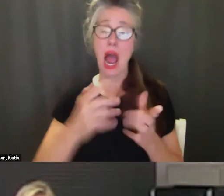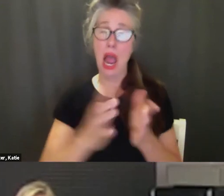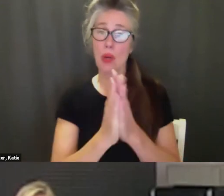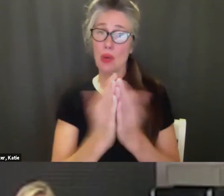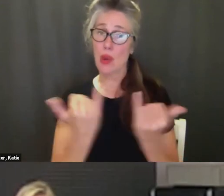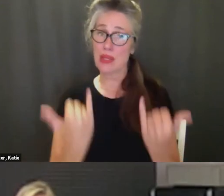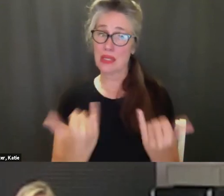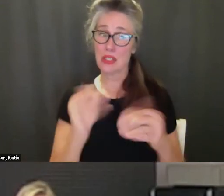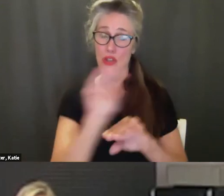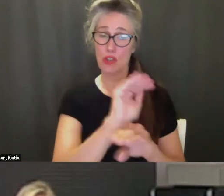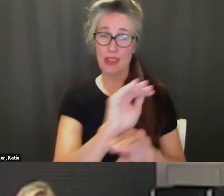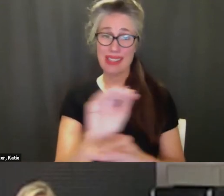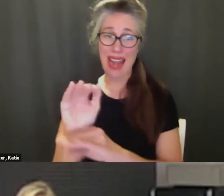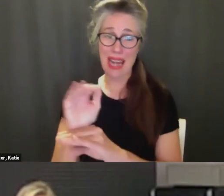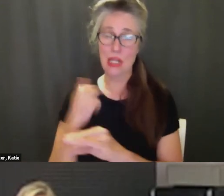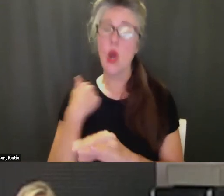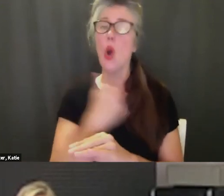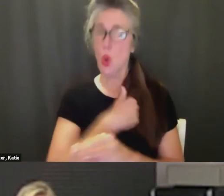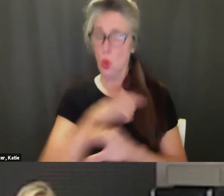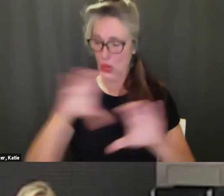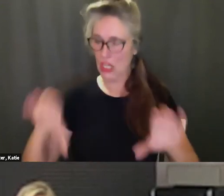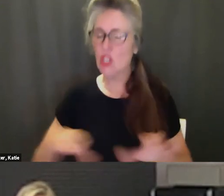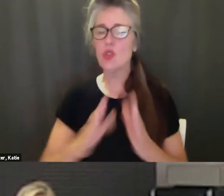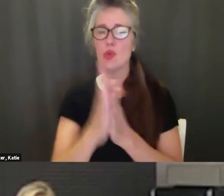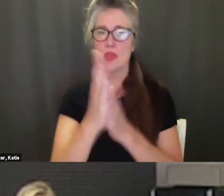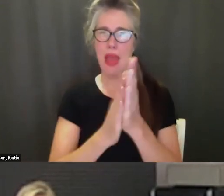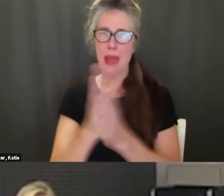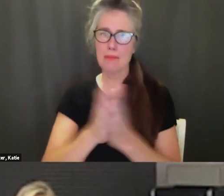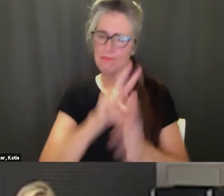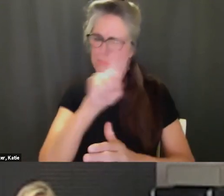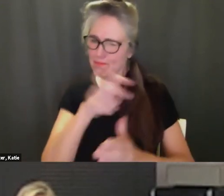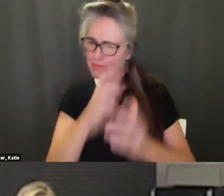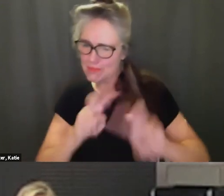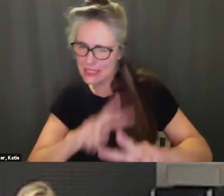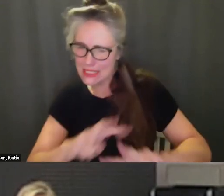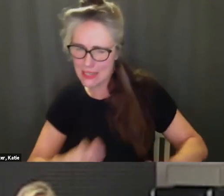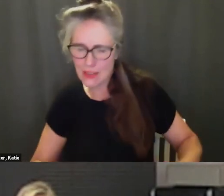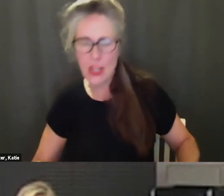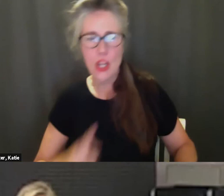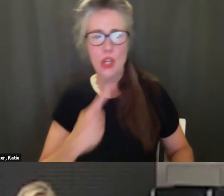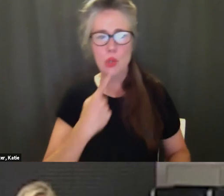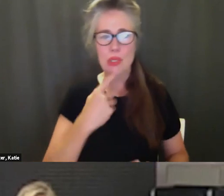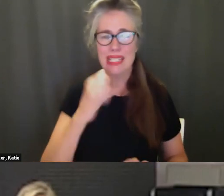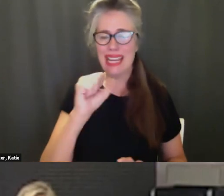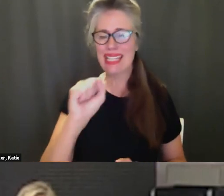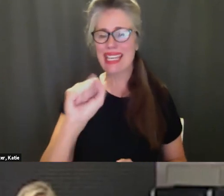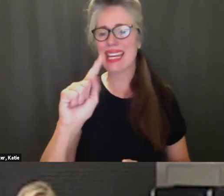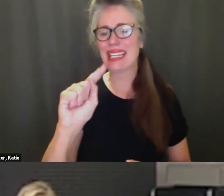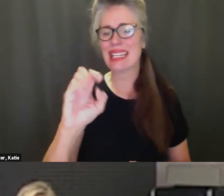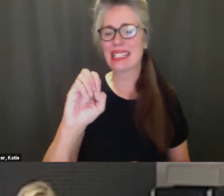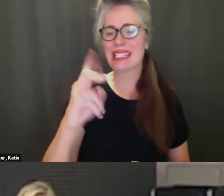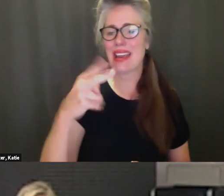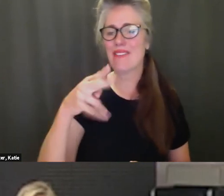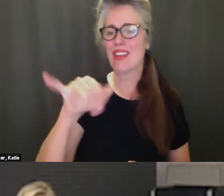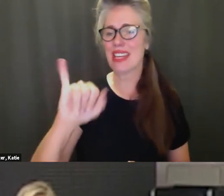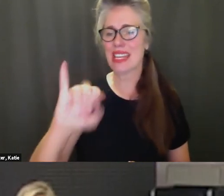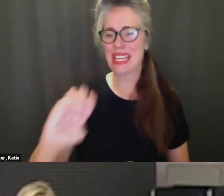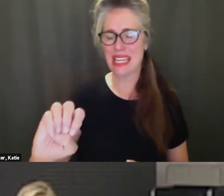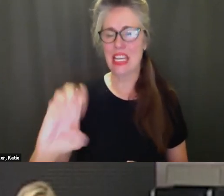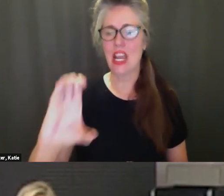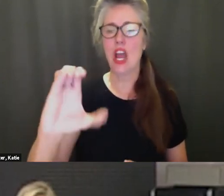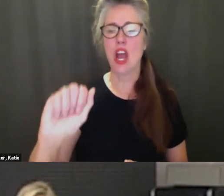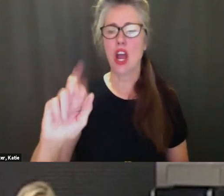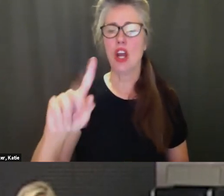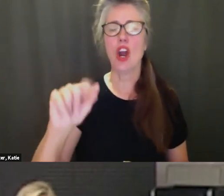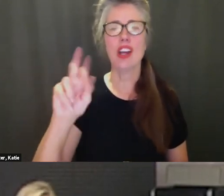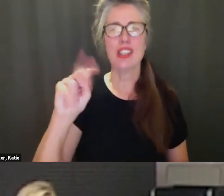we do that deep dive. You said Stephanie Carson already has some of this data. I am interested in